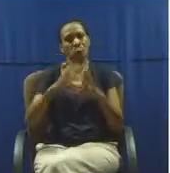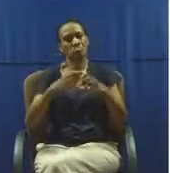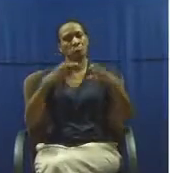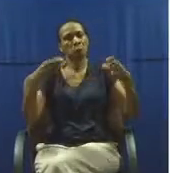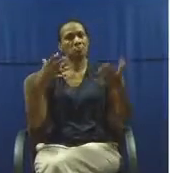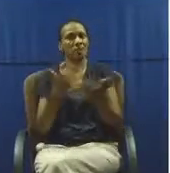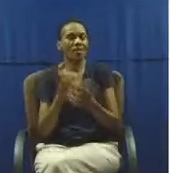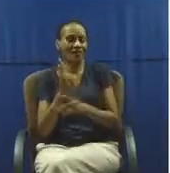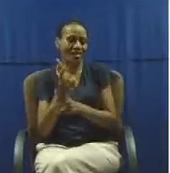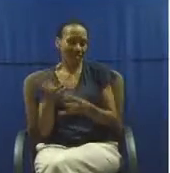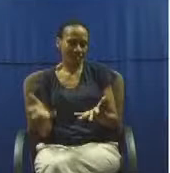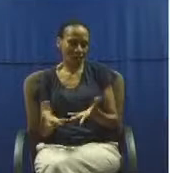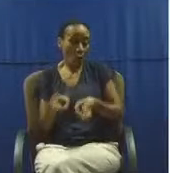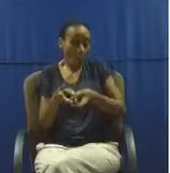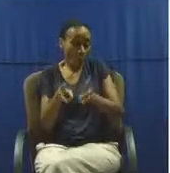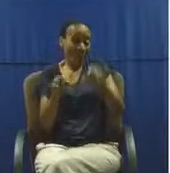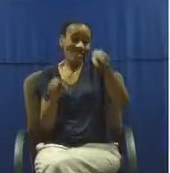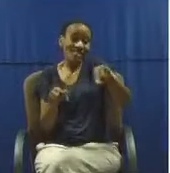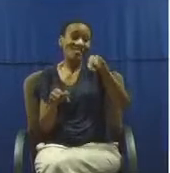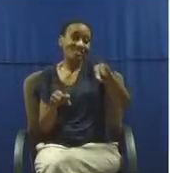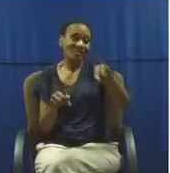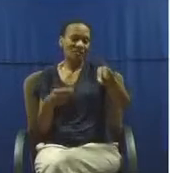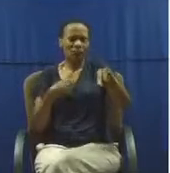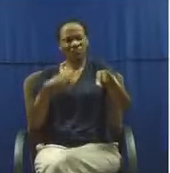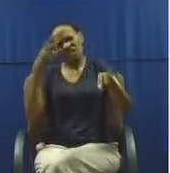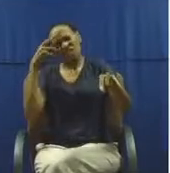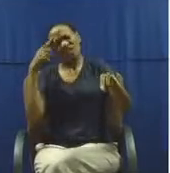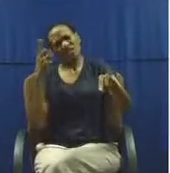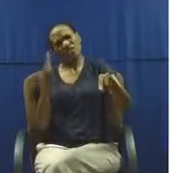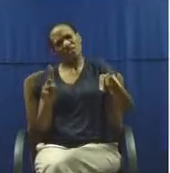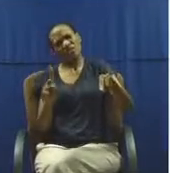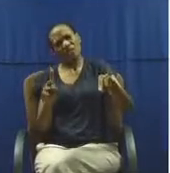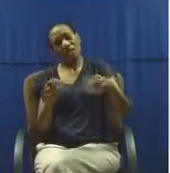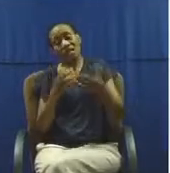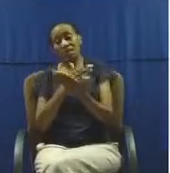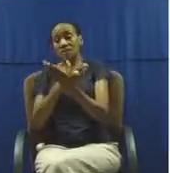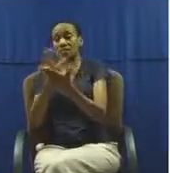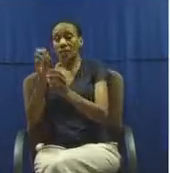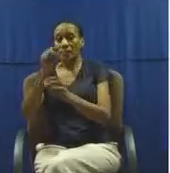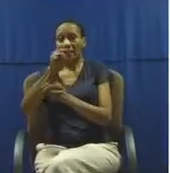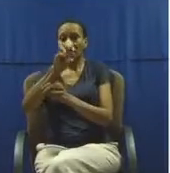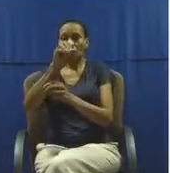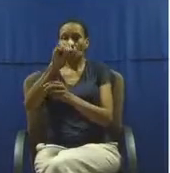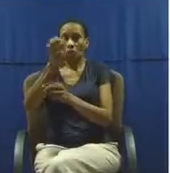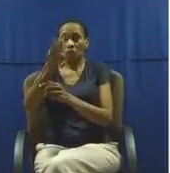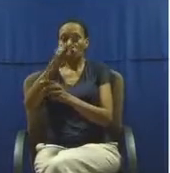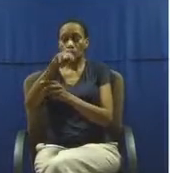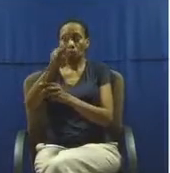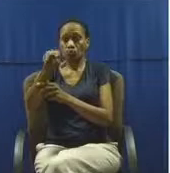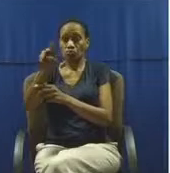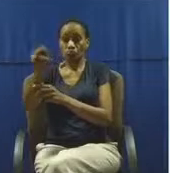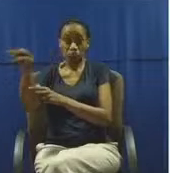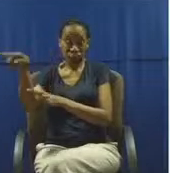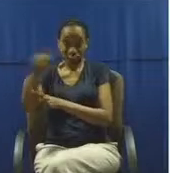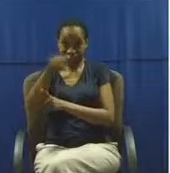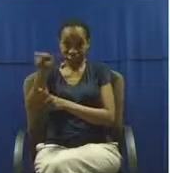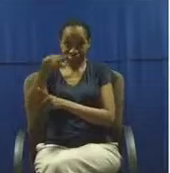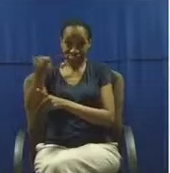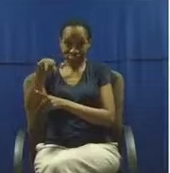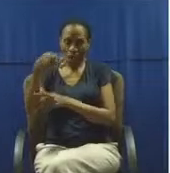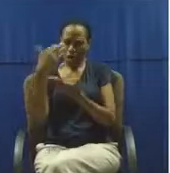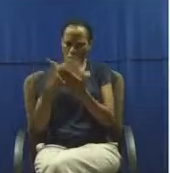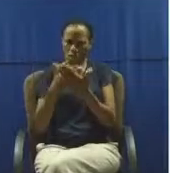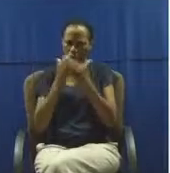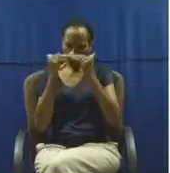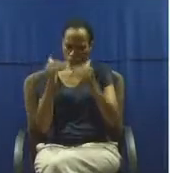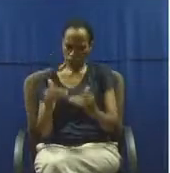And in that way, I find that some of our state-owned enterprises can reach a level